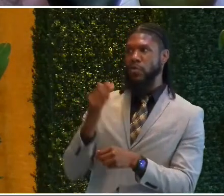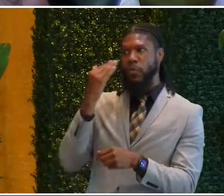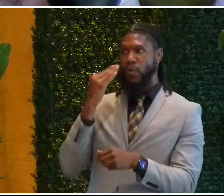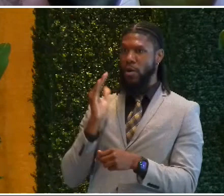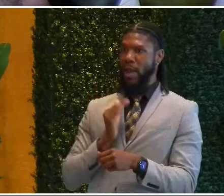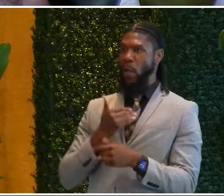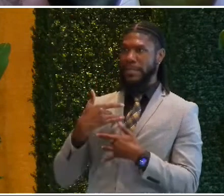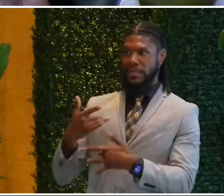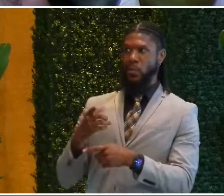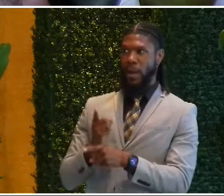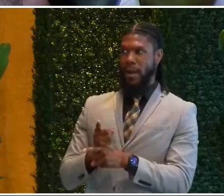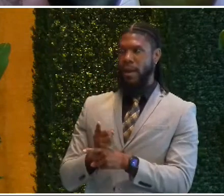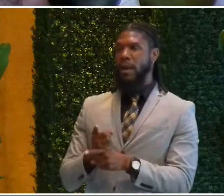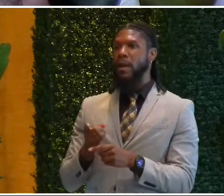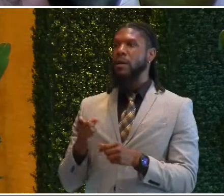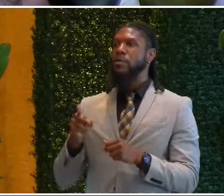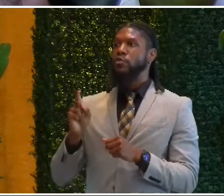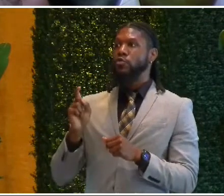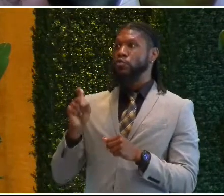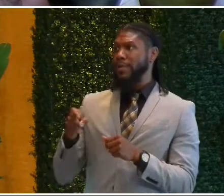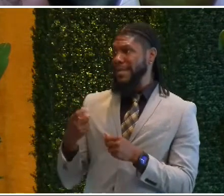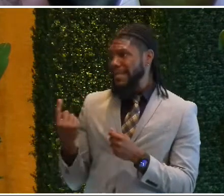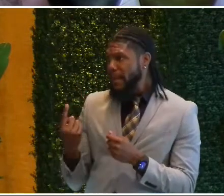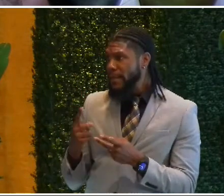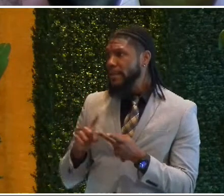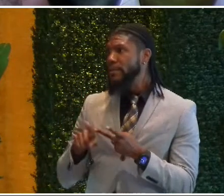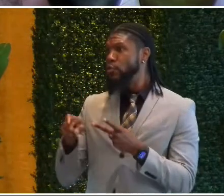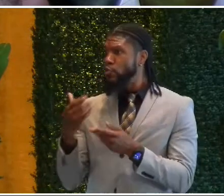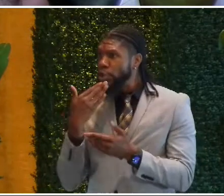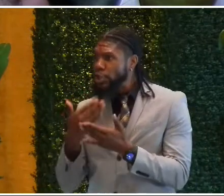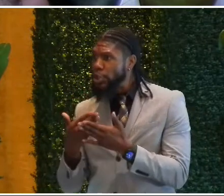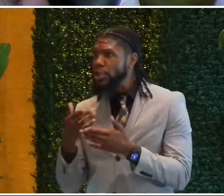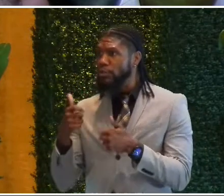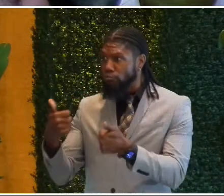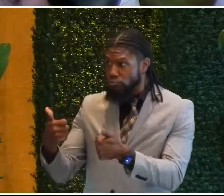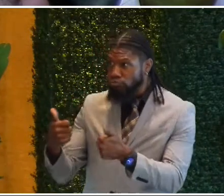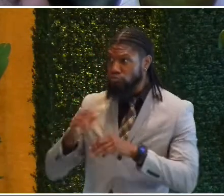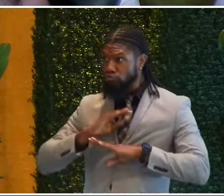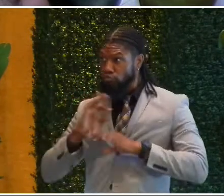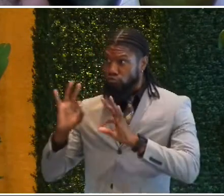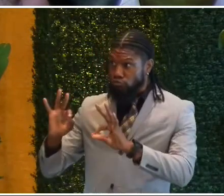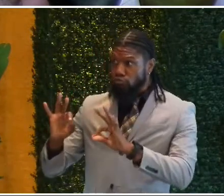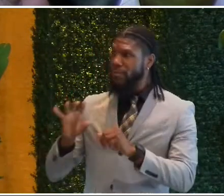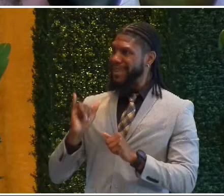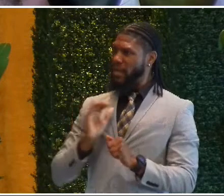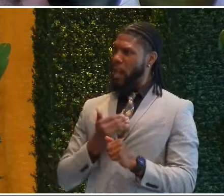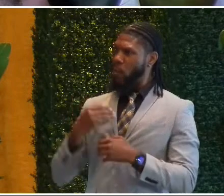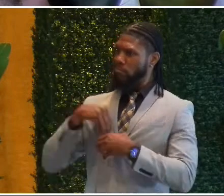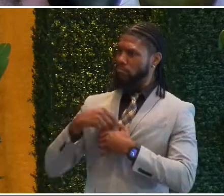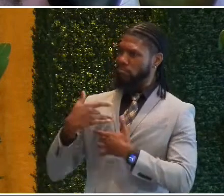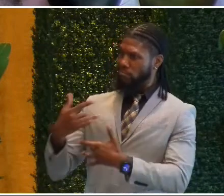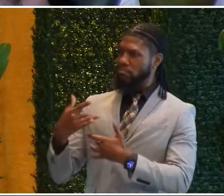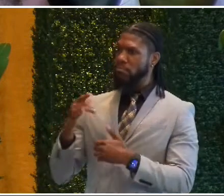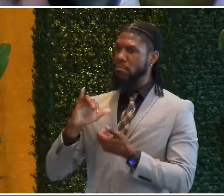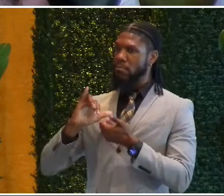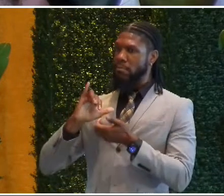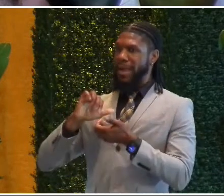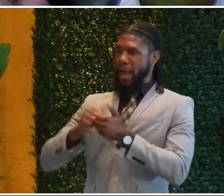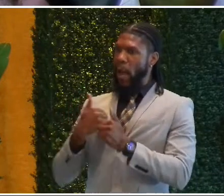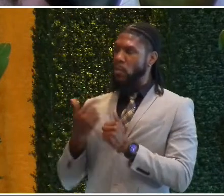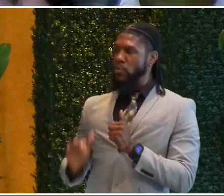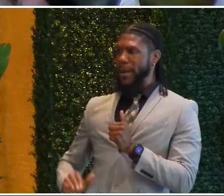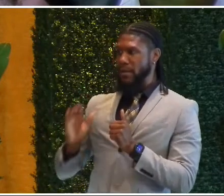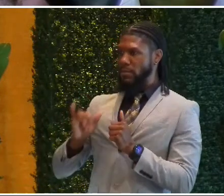do it, right? You need anything, you good, whatever. And that is just how I was raised, right?